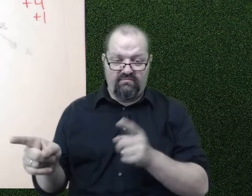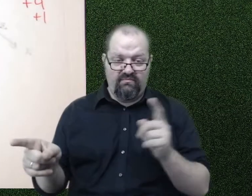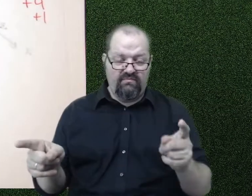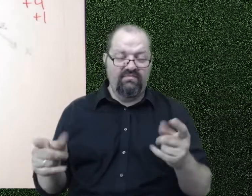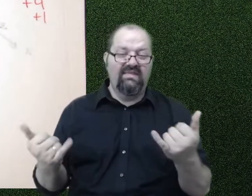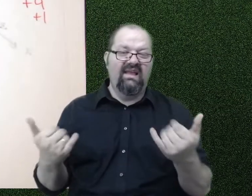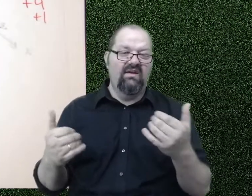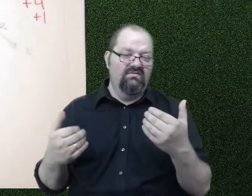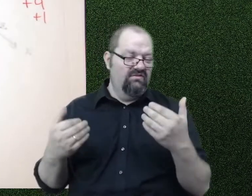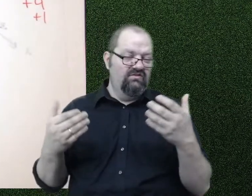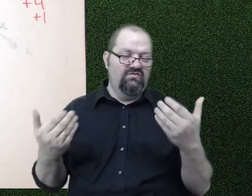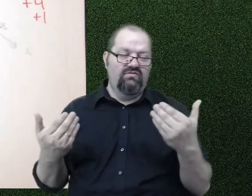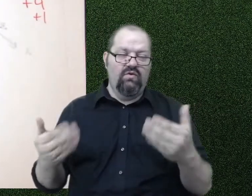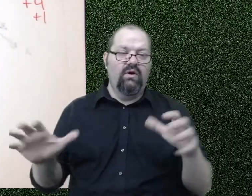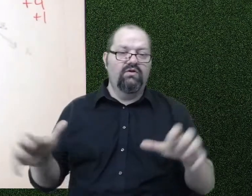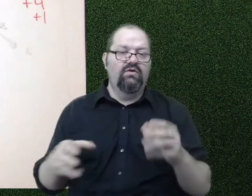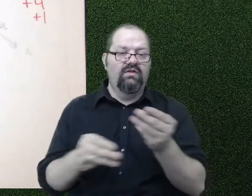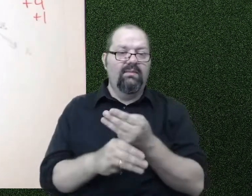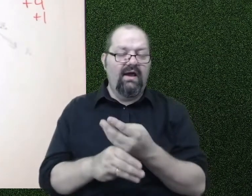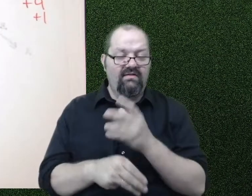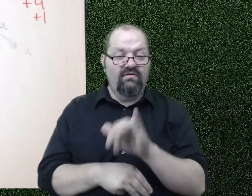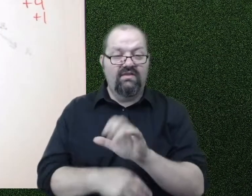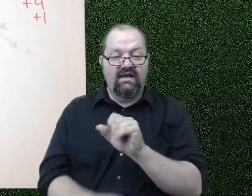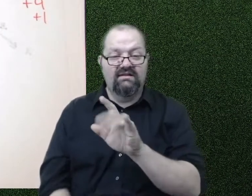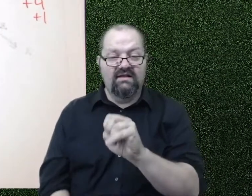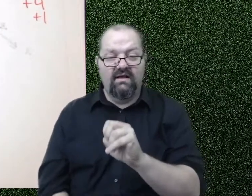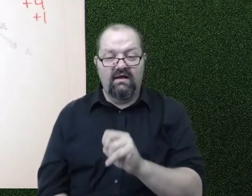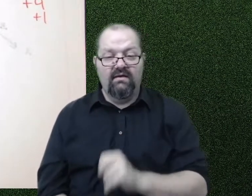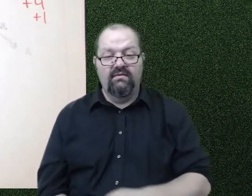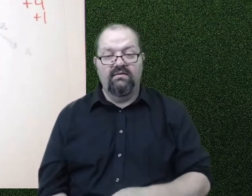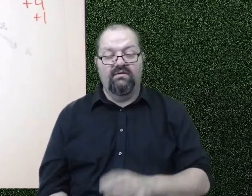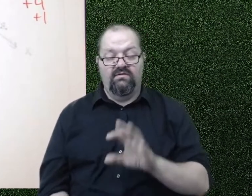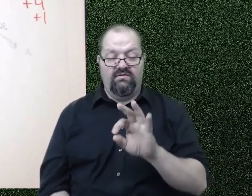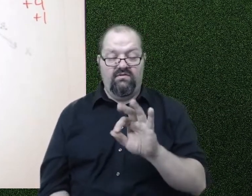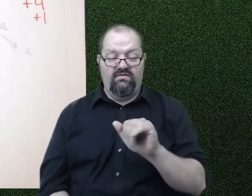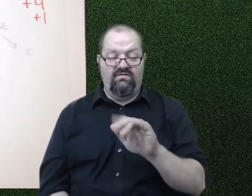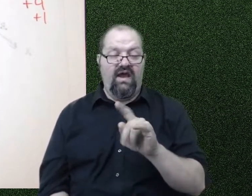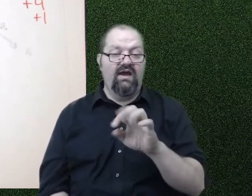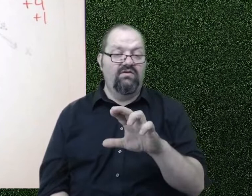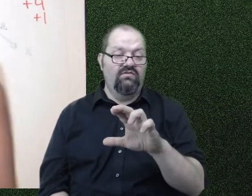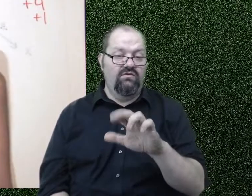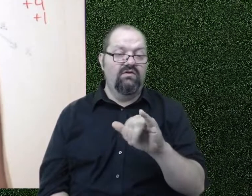right-hand side. When you factor, you get that.